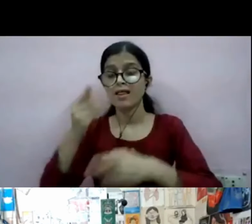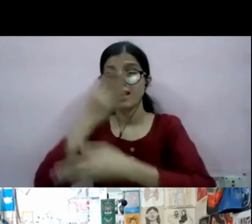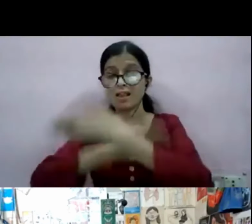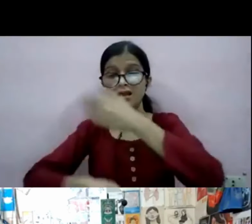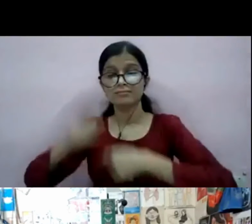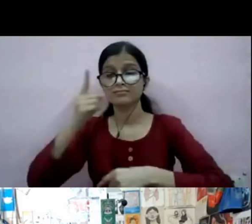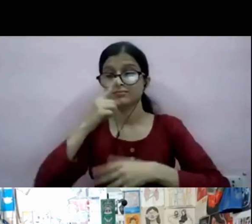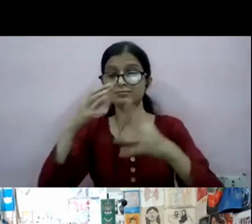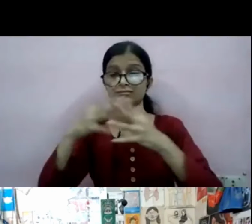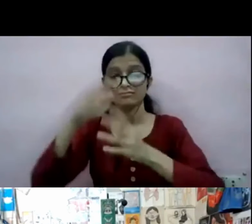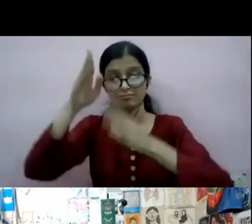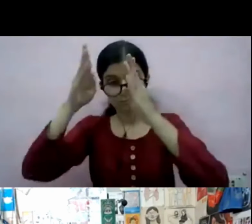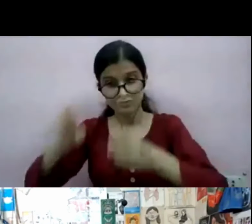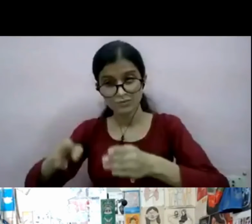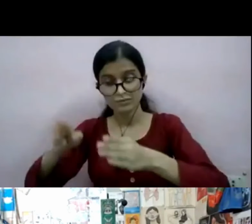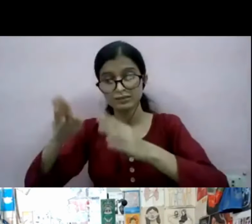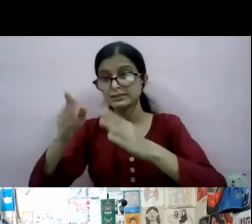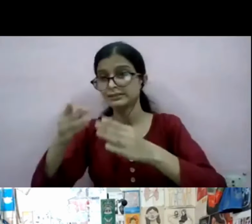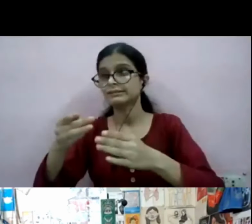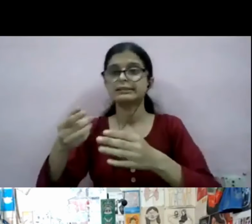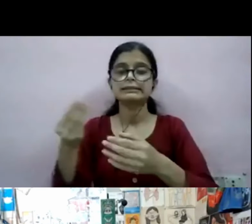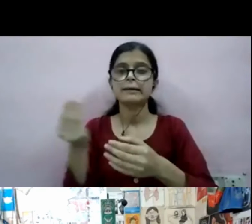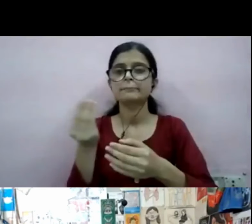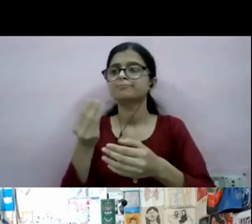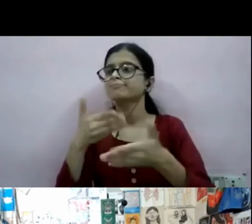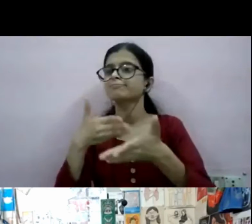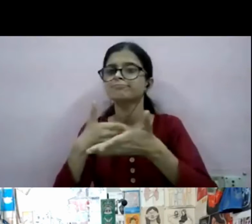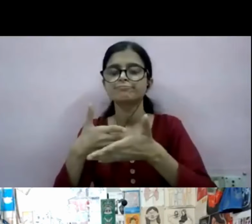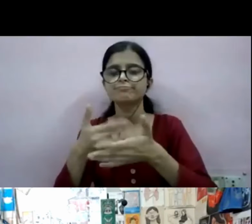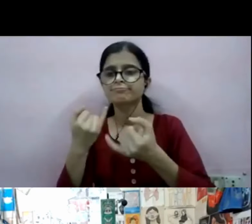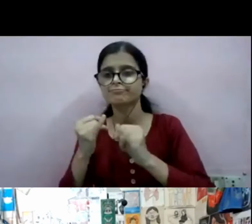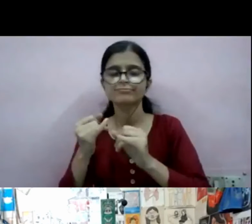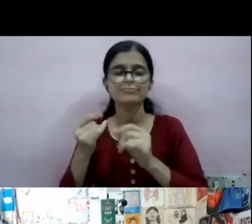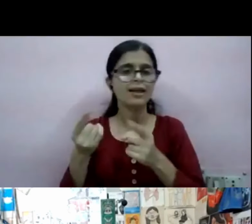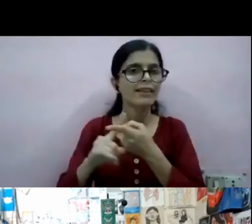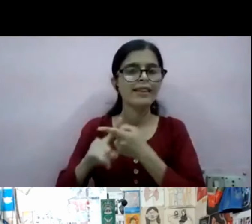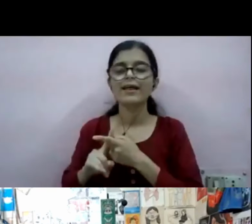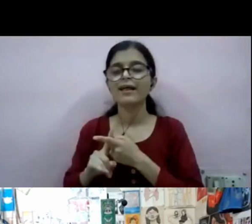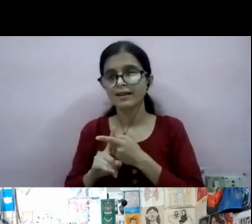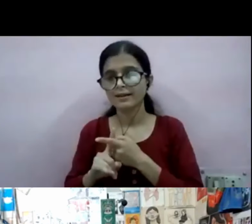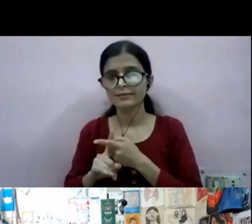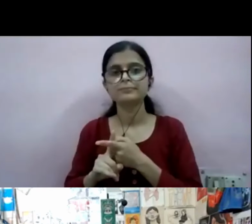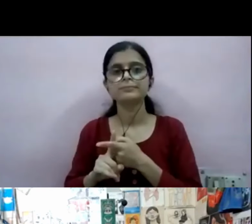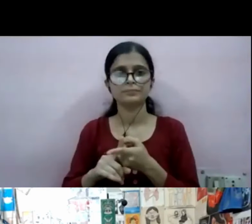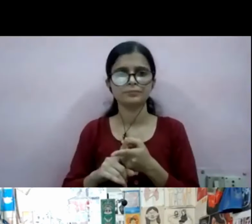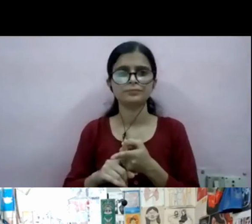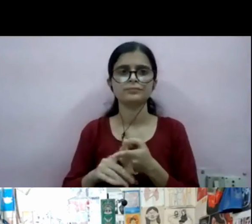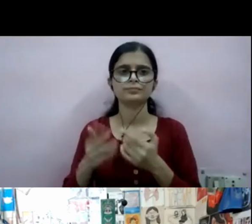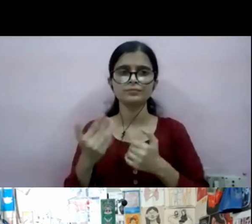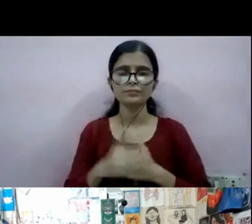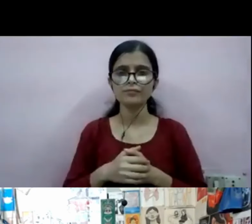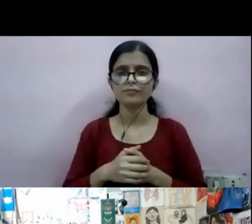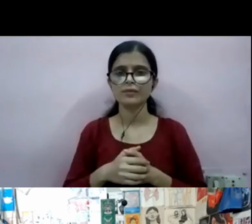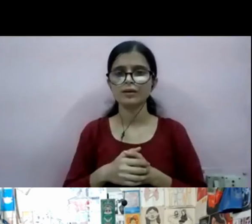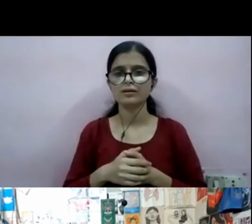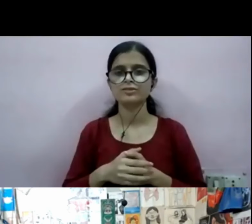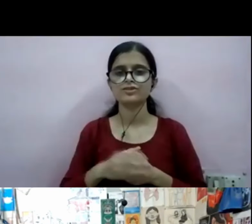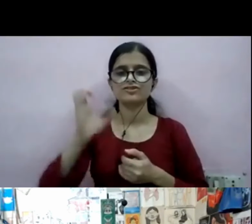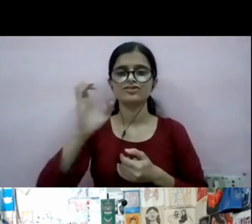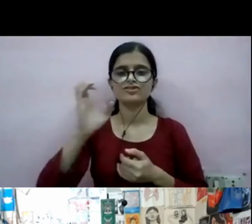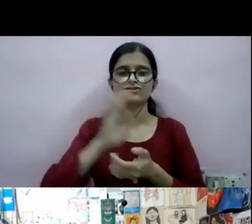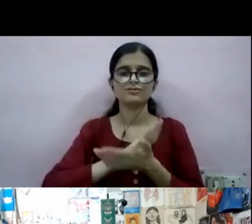the category of woman, says Rosemary Garland Thompson. Now, Upali Chakrabarti, in a very insightful